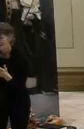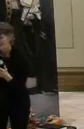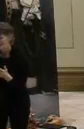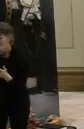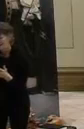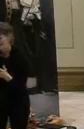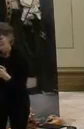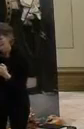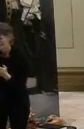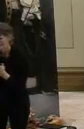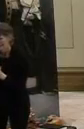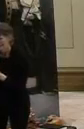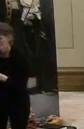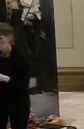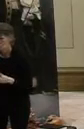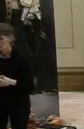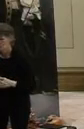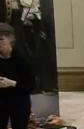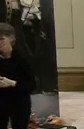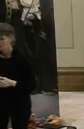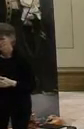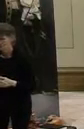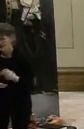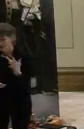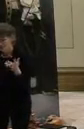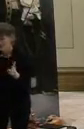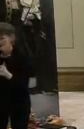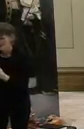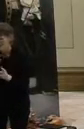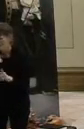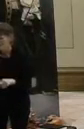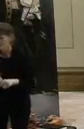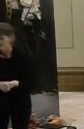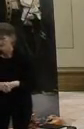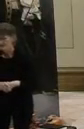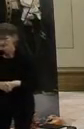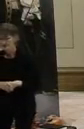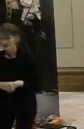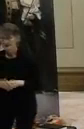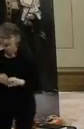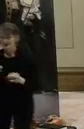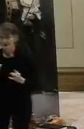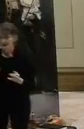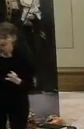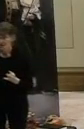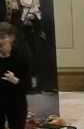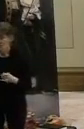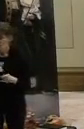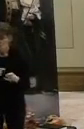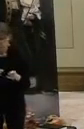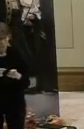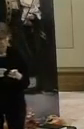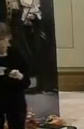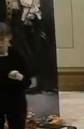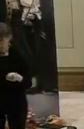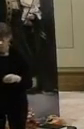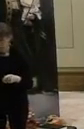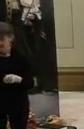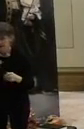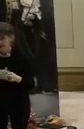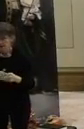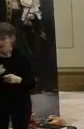work, when you go out for coffee. I'm going to tell you, when priests get together, it's probably